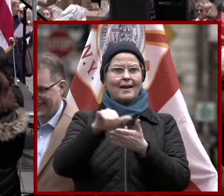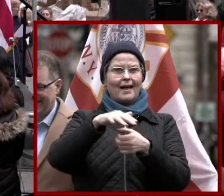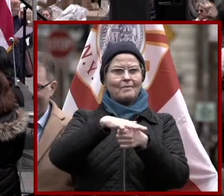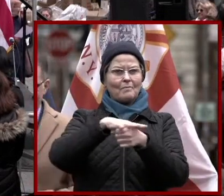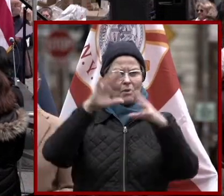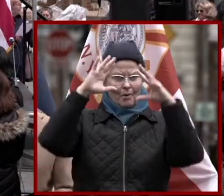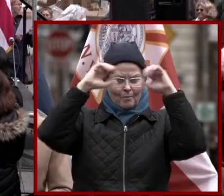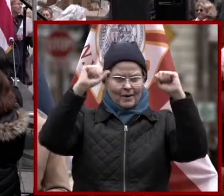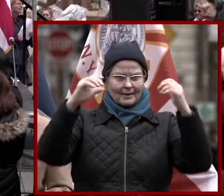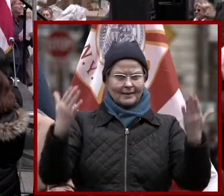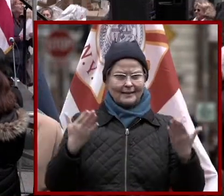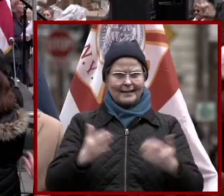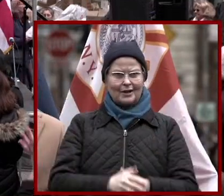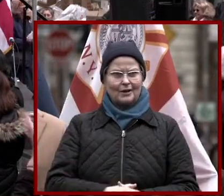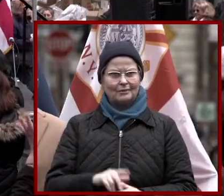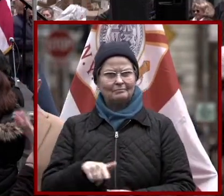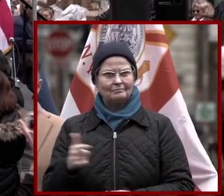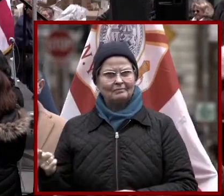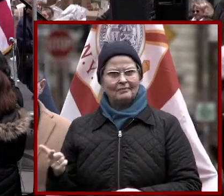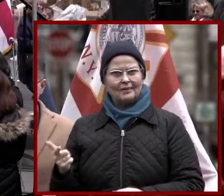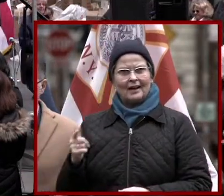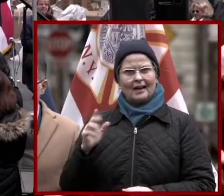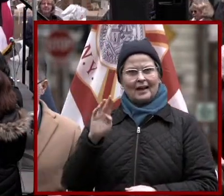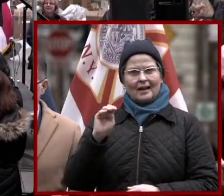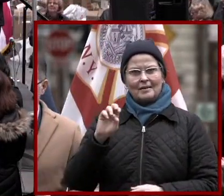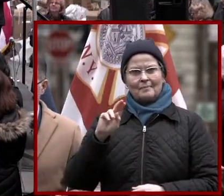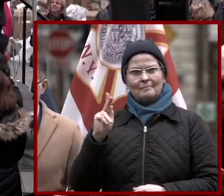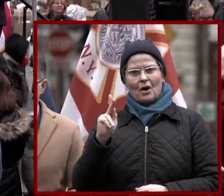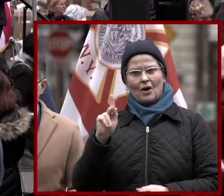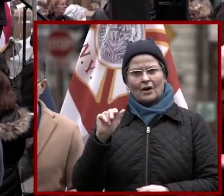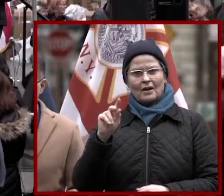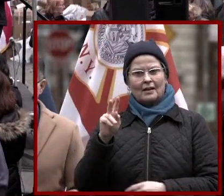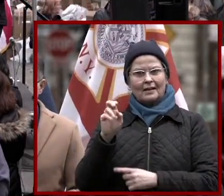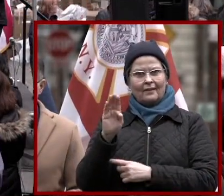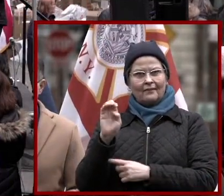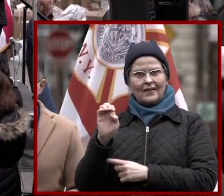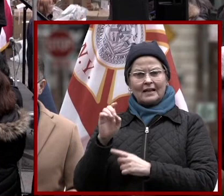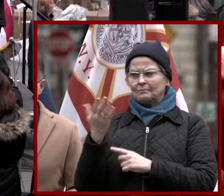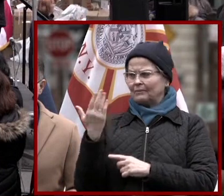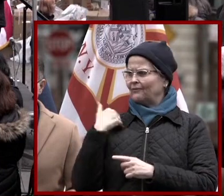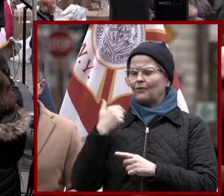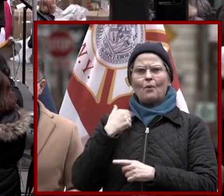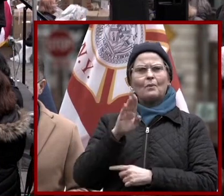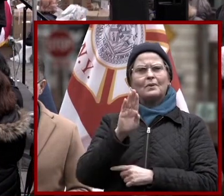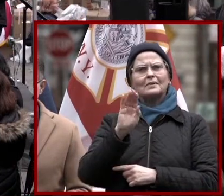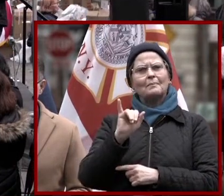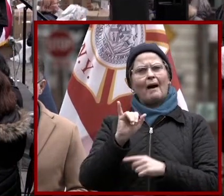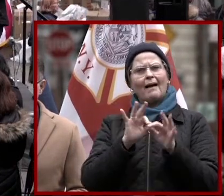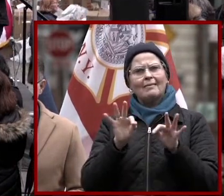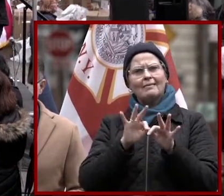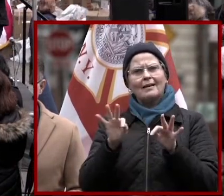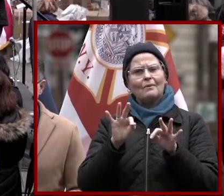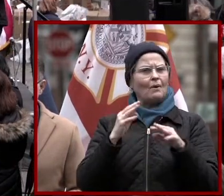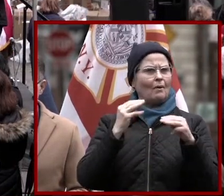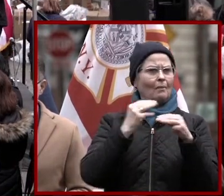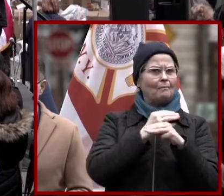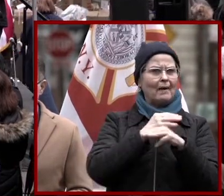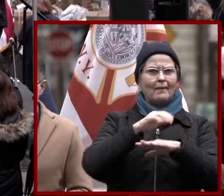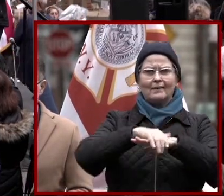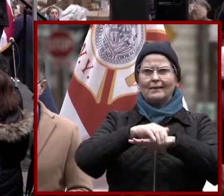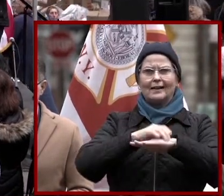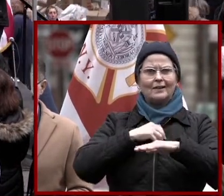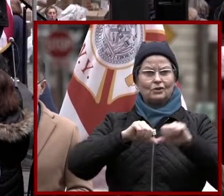tradition. President Mark Levine is a former bilingual math and science teacher and founder of the